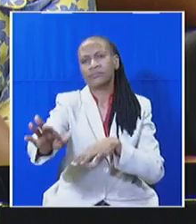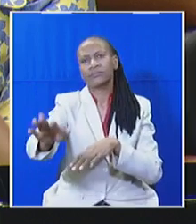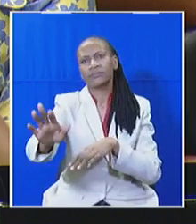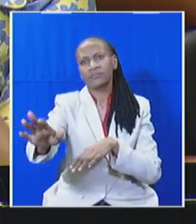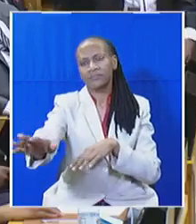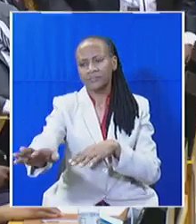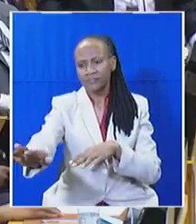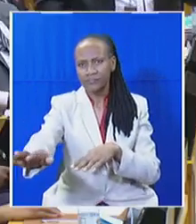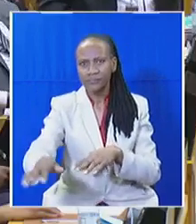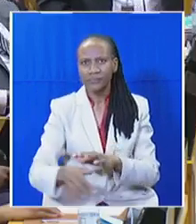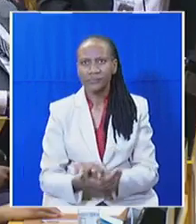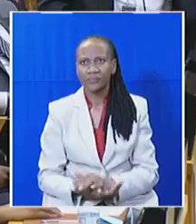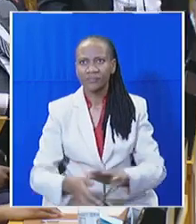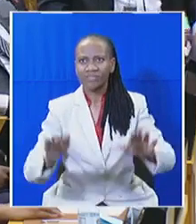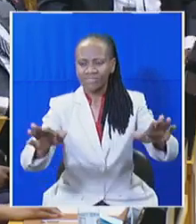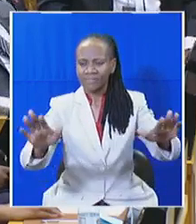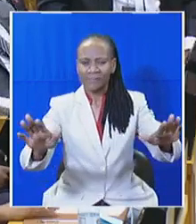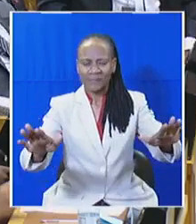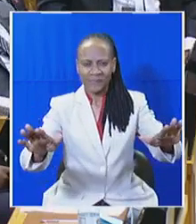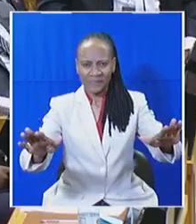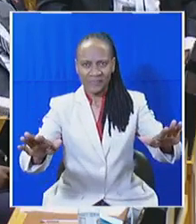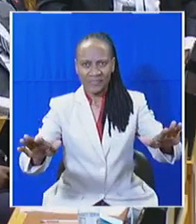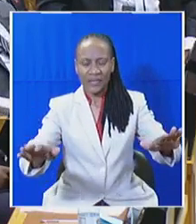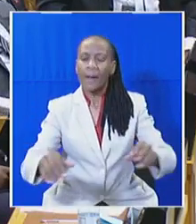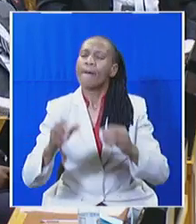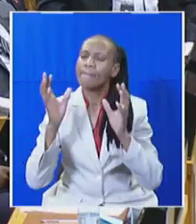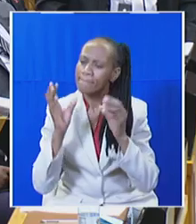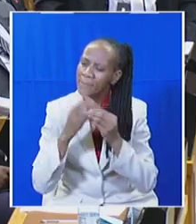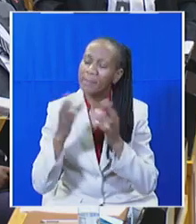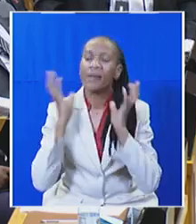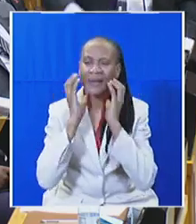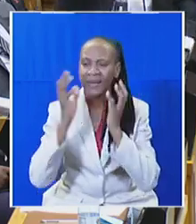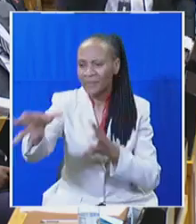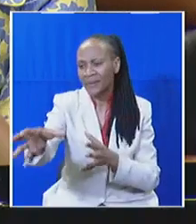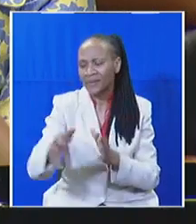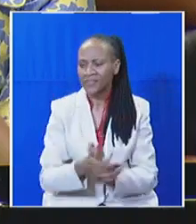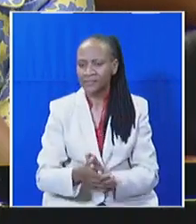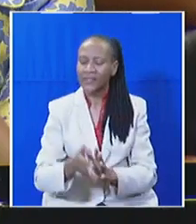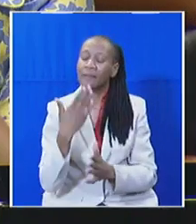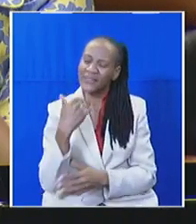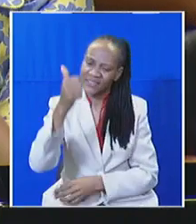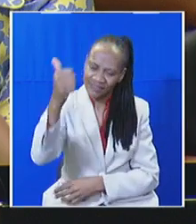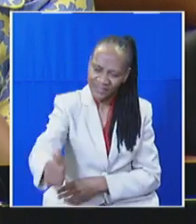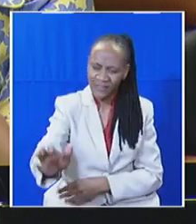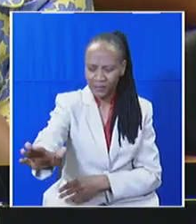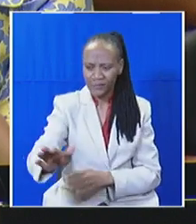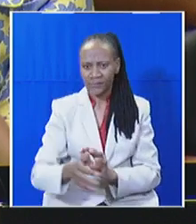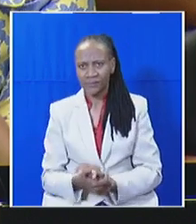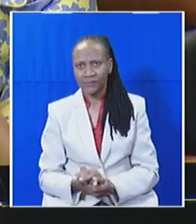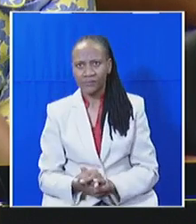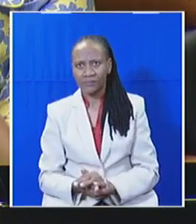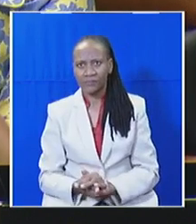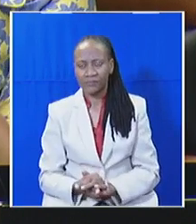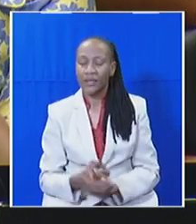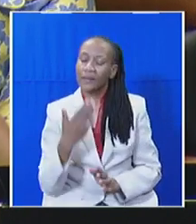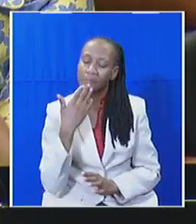parliament, and then you come here, you tell us we are in alliance with the Honorable Malema, can you please take your seat? This person. He's out of order.